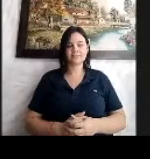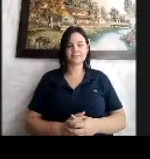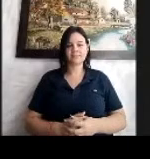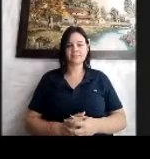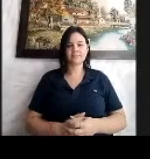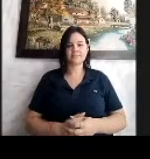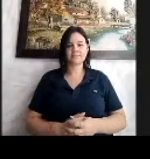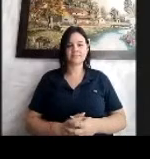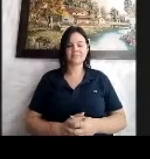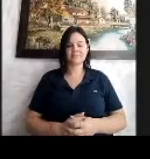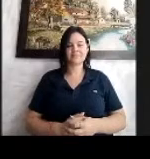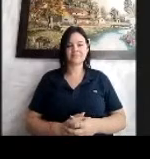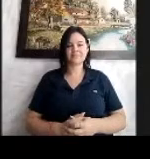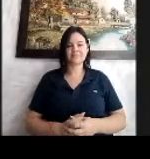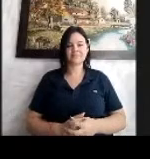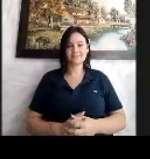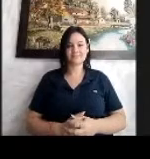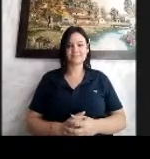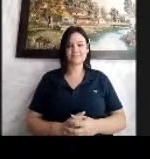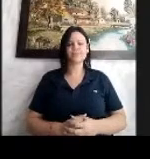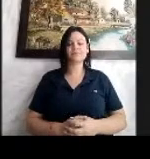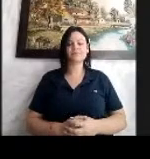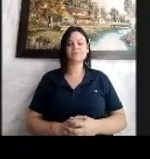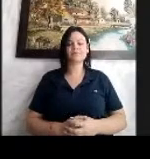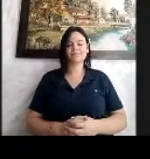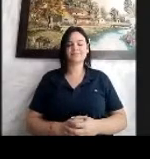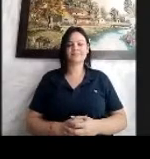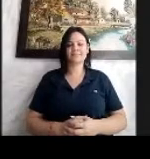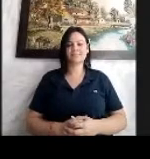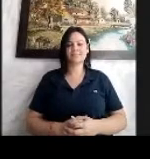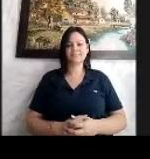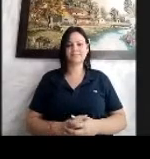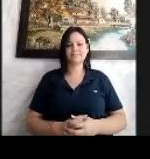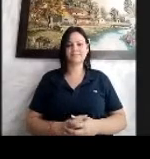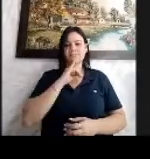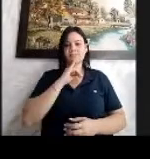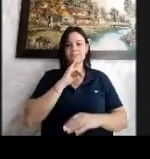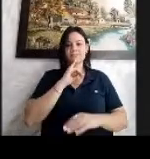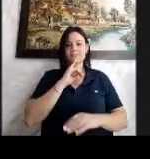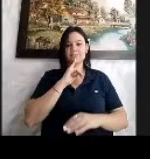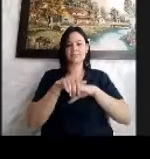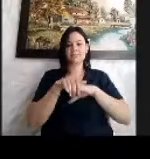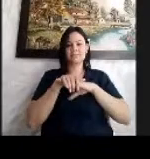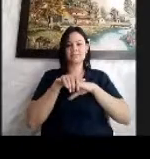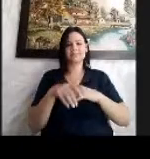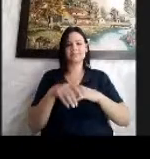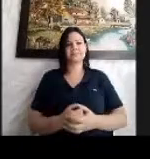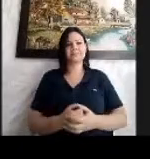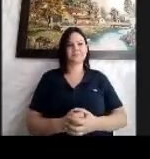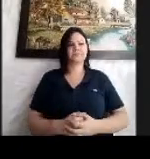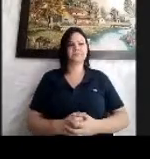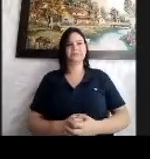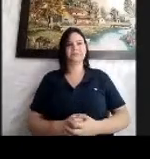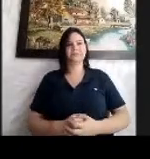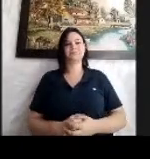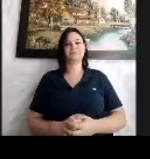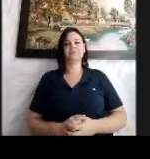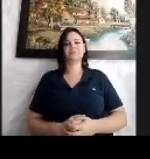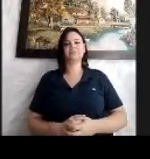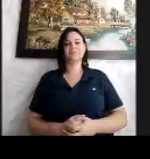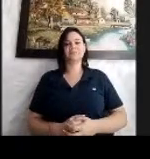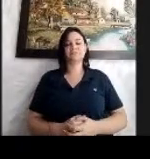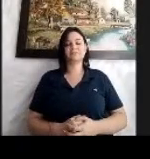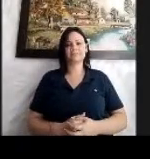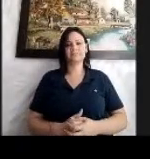just started at this virtual table, and we hope we find an opportunity to be able